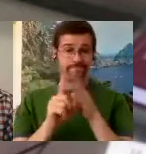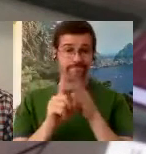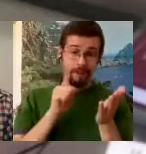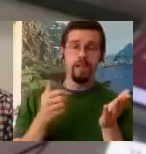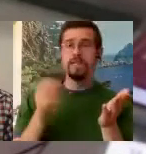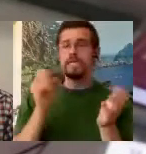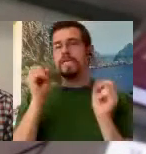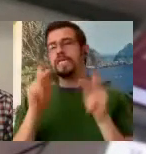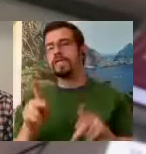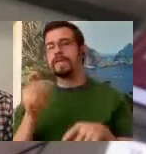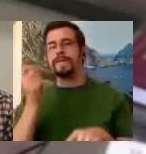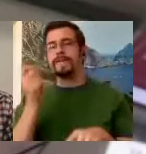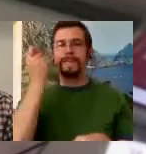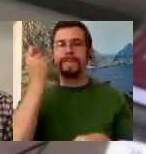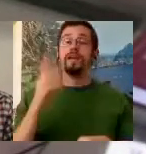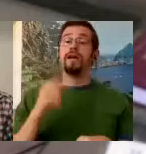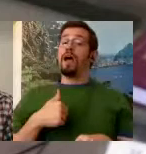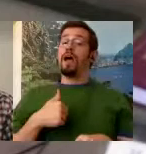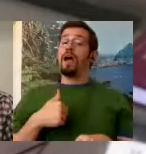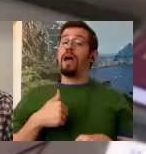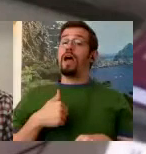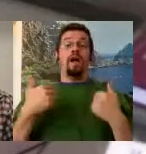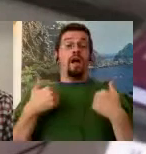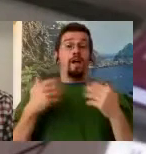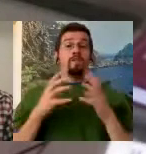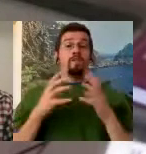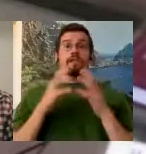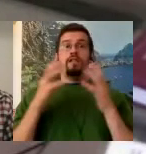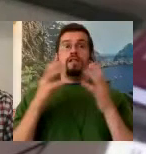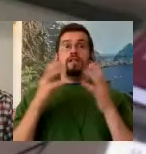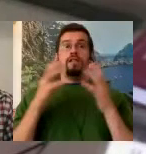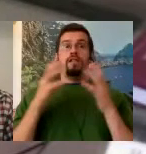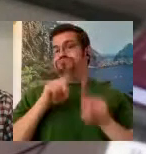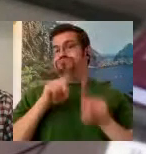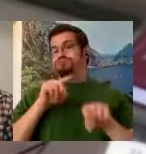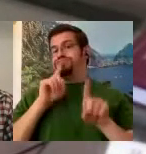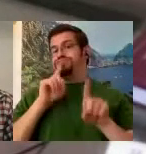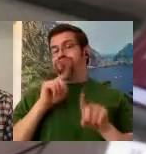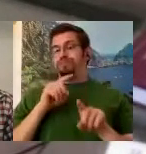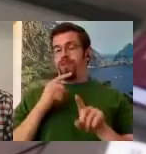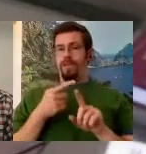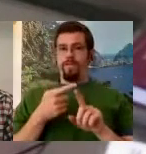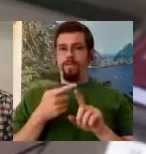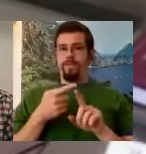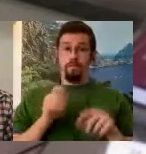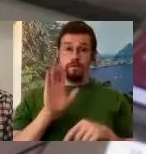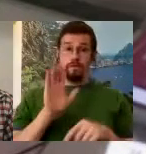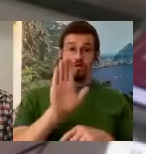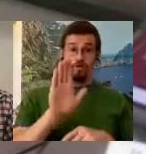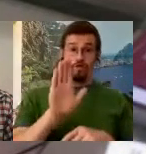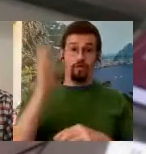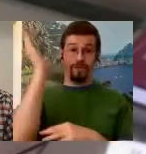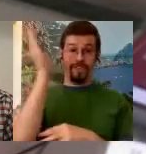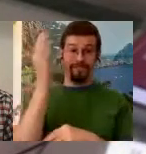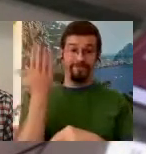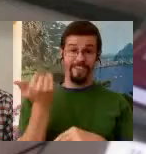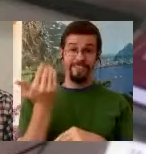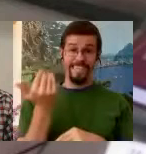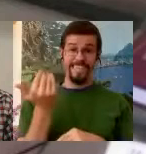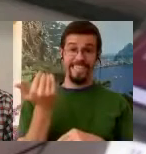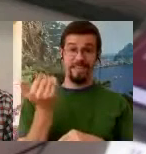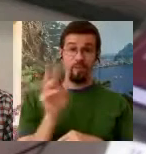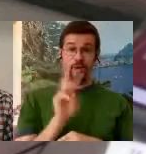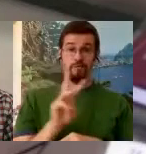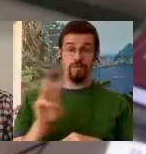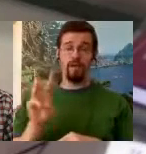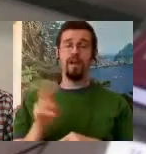that I've had quite a lot of response from your webpage that I created for you, the presentation 15.